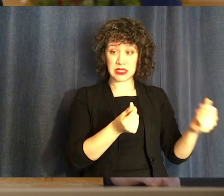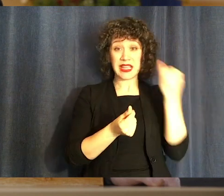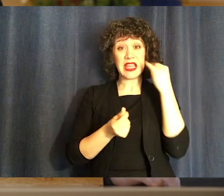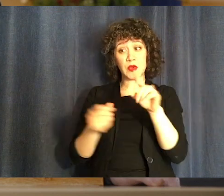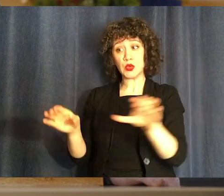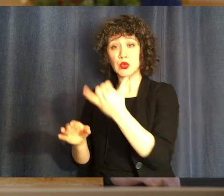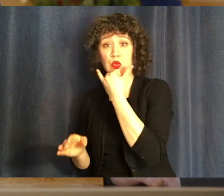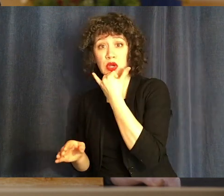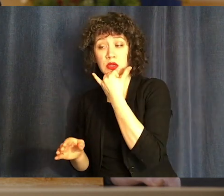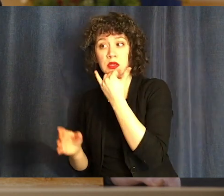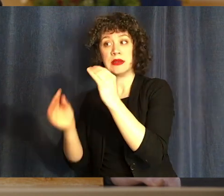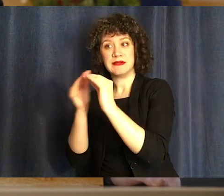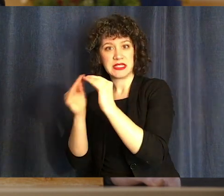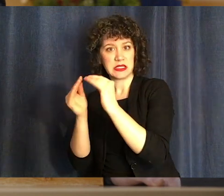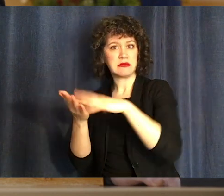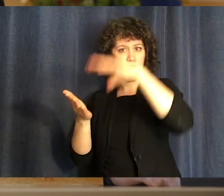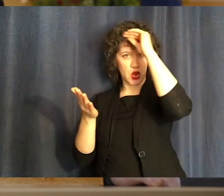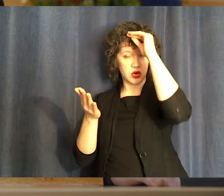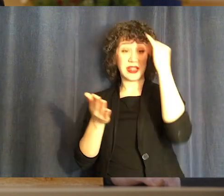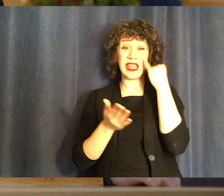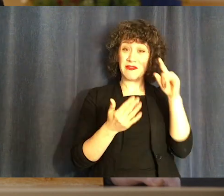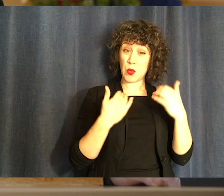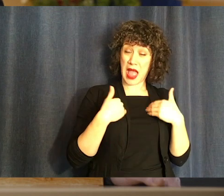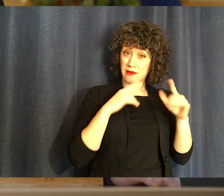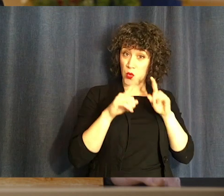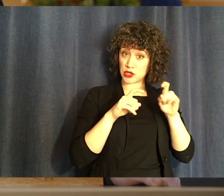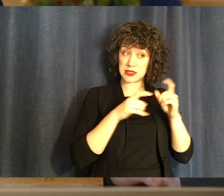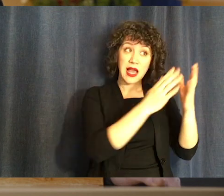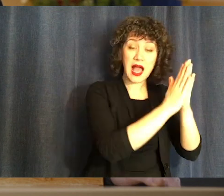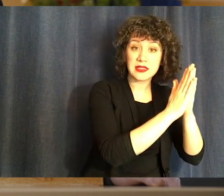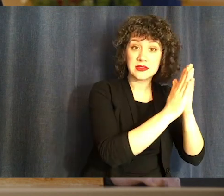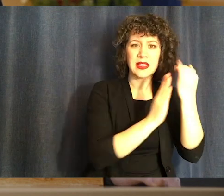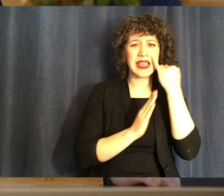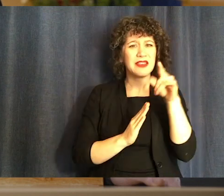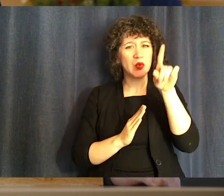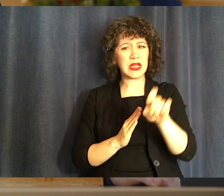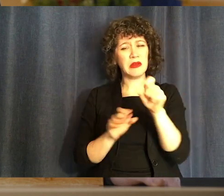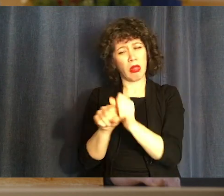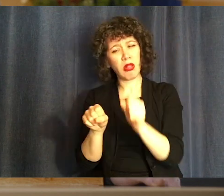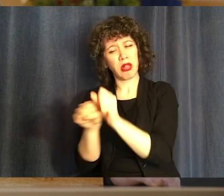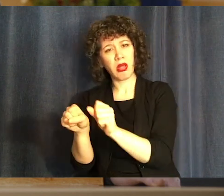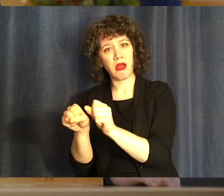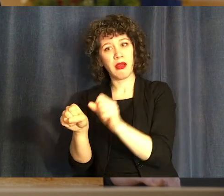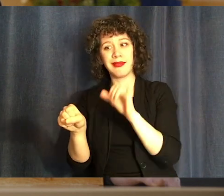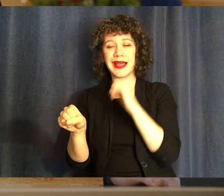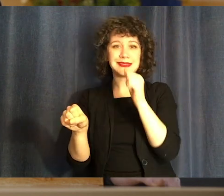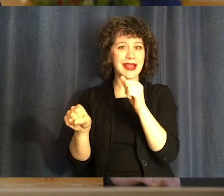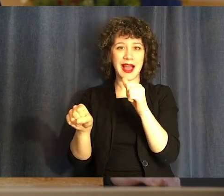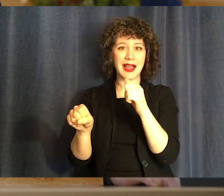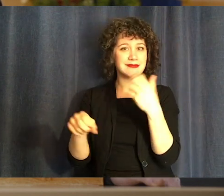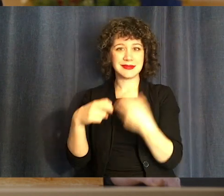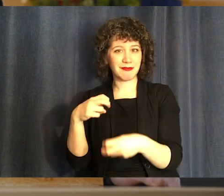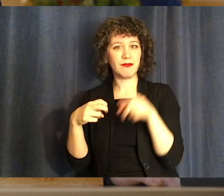you have questions, ask them. If you need to apply yourself, know it's not a task. If you want to